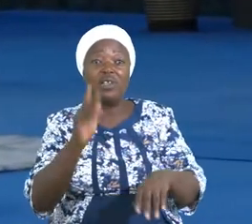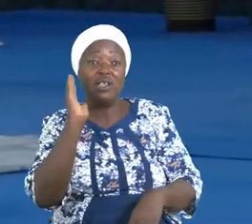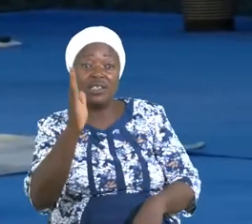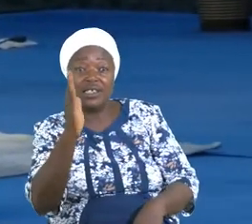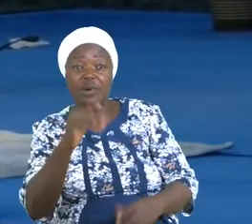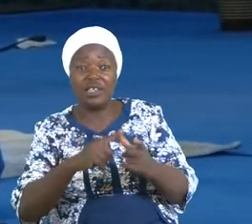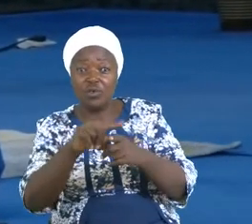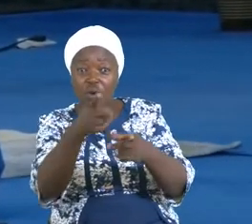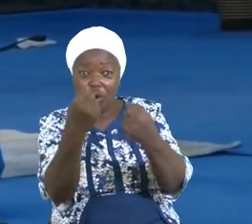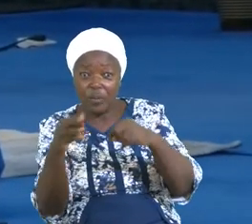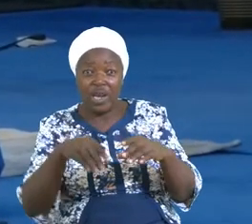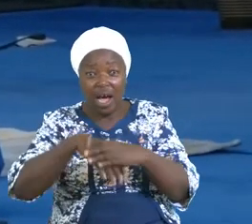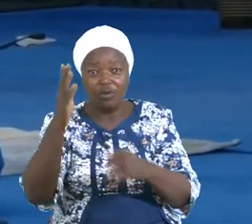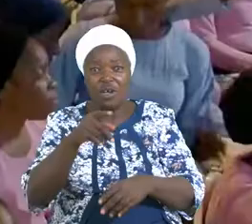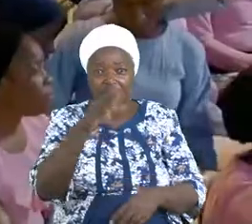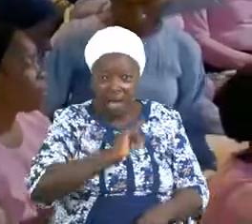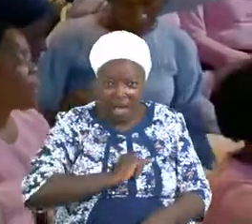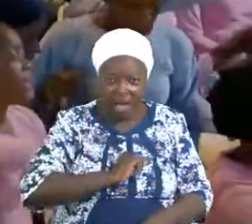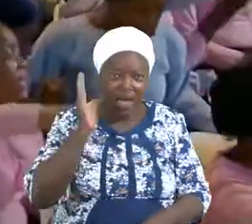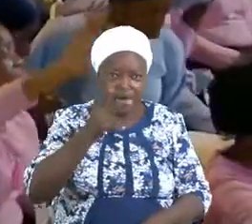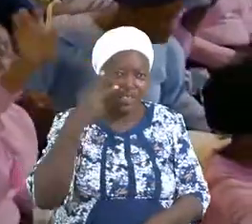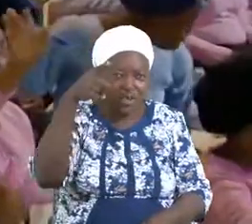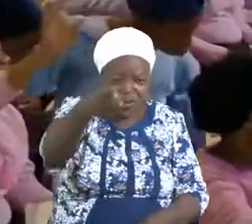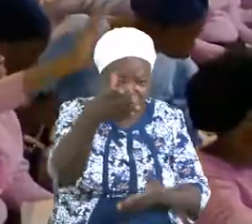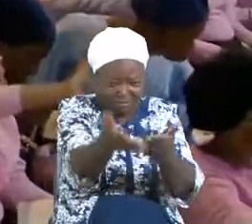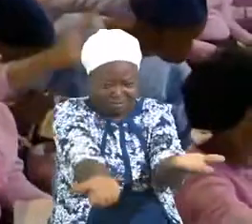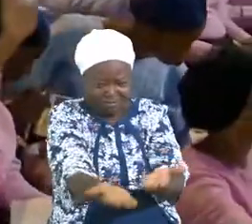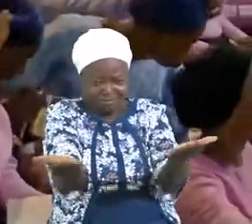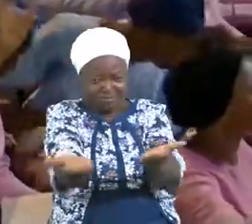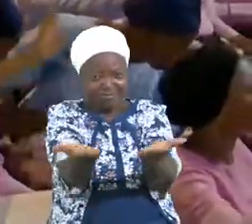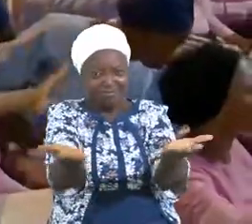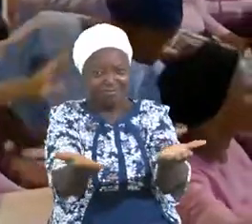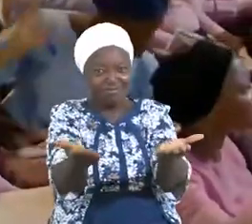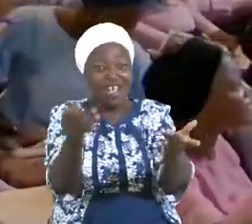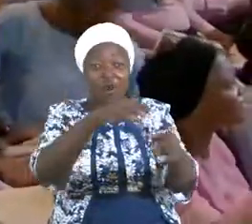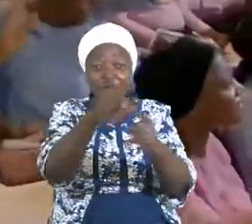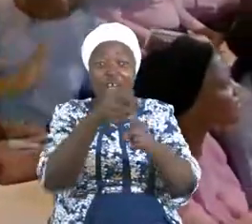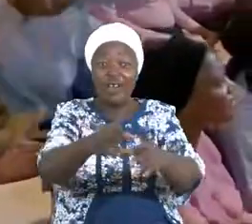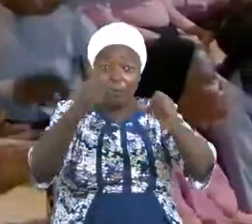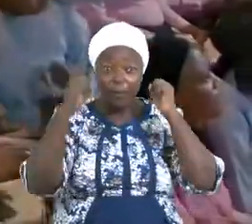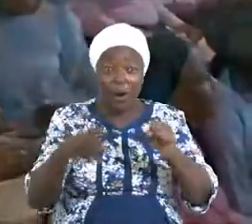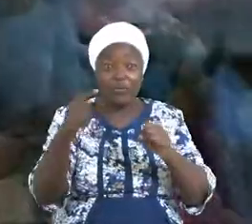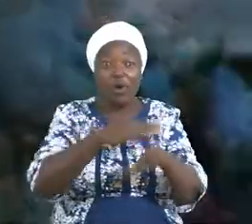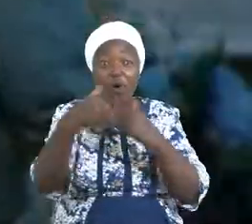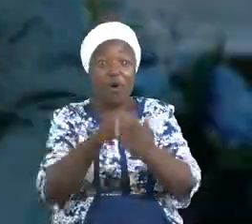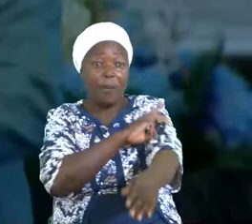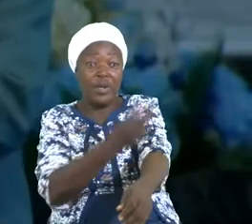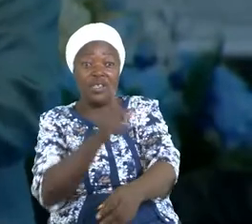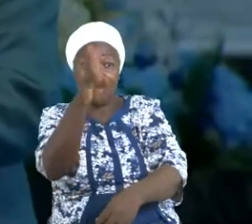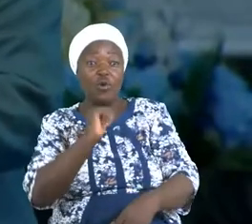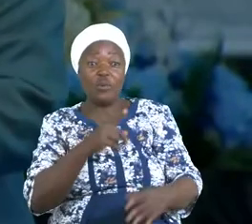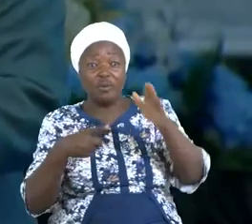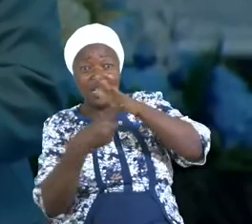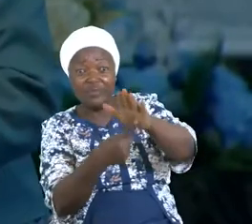out, I will see you over here. When the power of the Almighty God will be